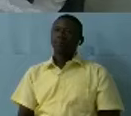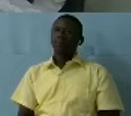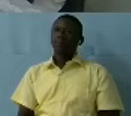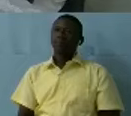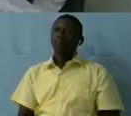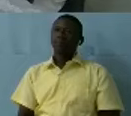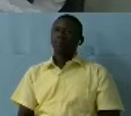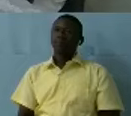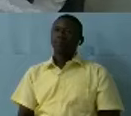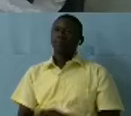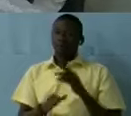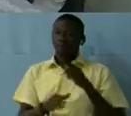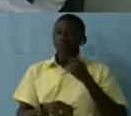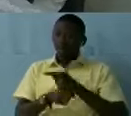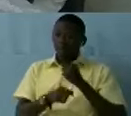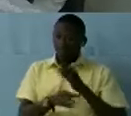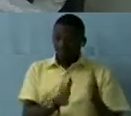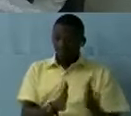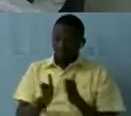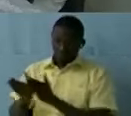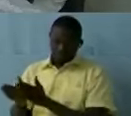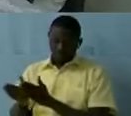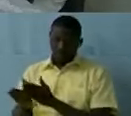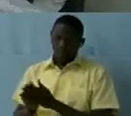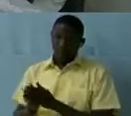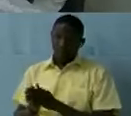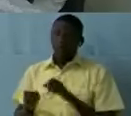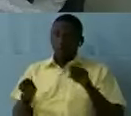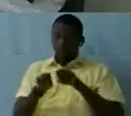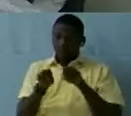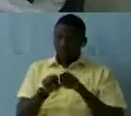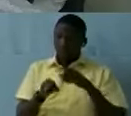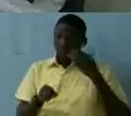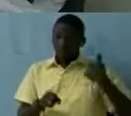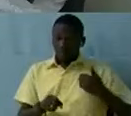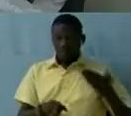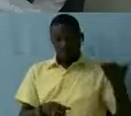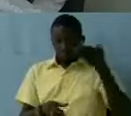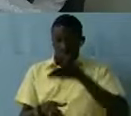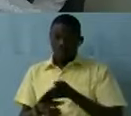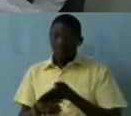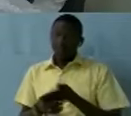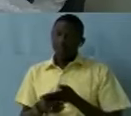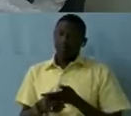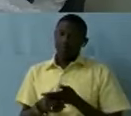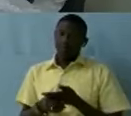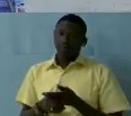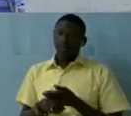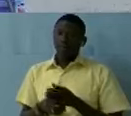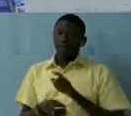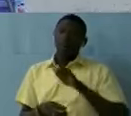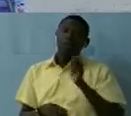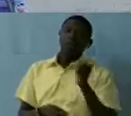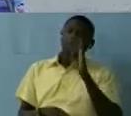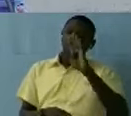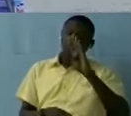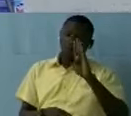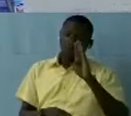Gambia kola. Apart from the Gambia, Senegalese natale. Senegalese scheme. Guinea-Bissau call